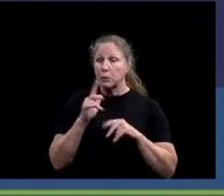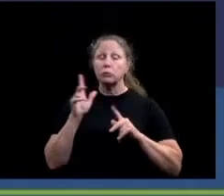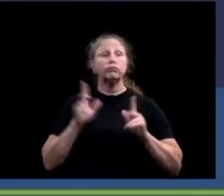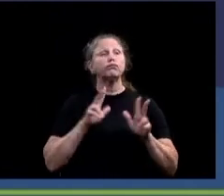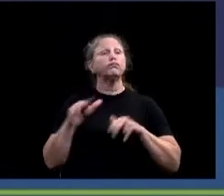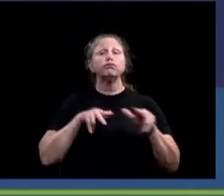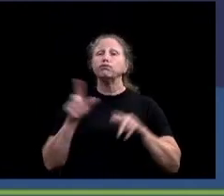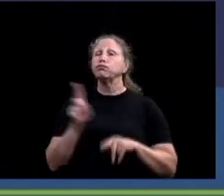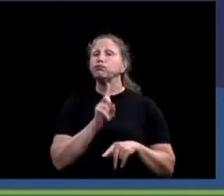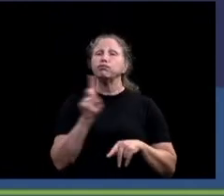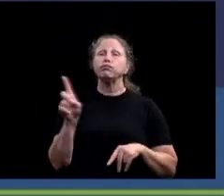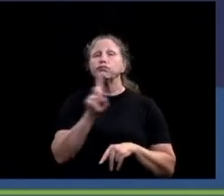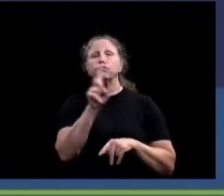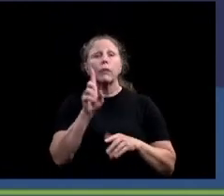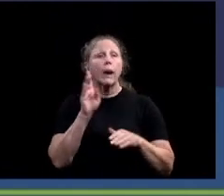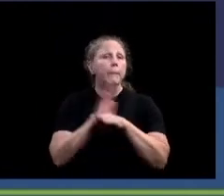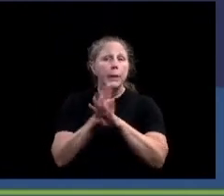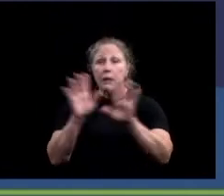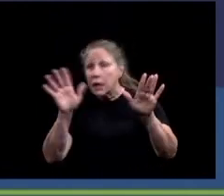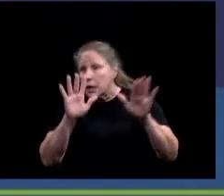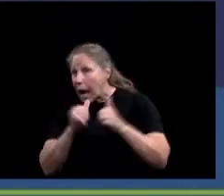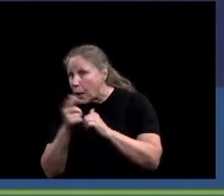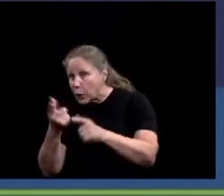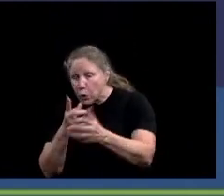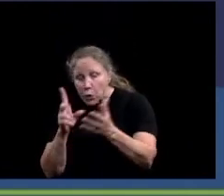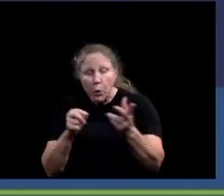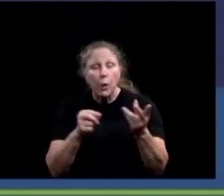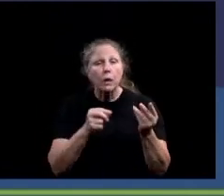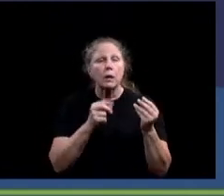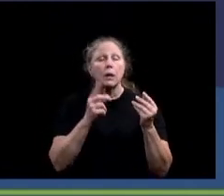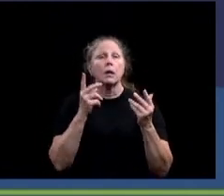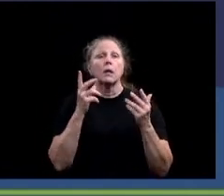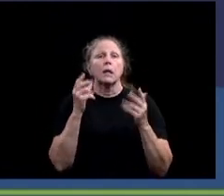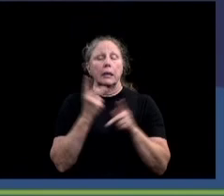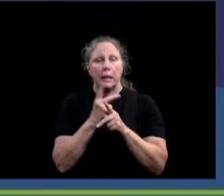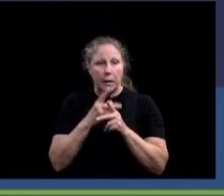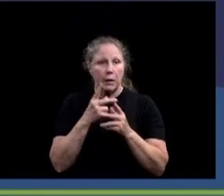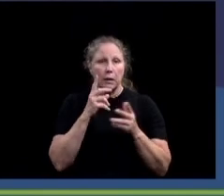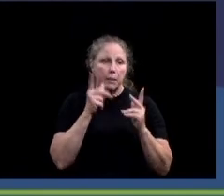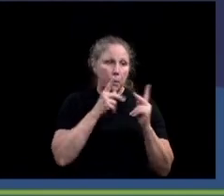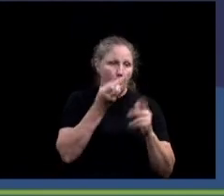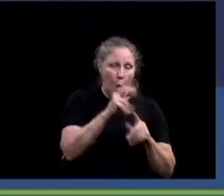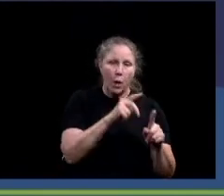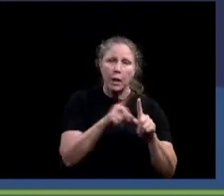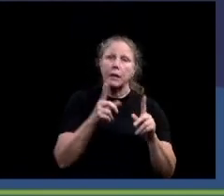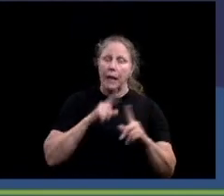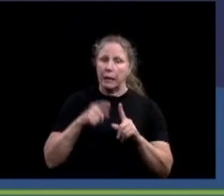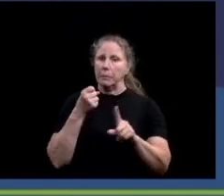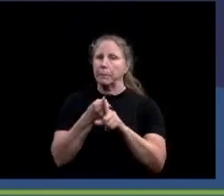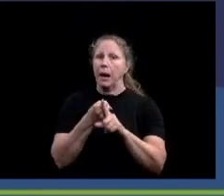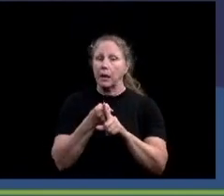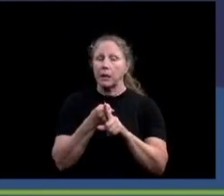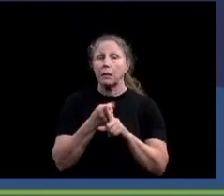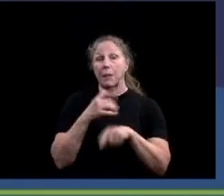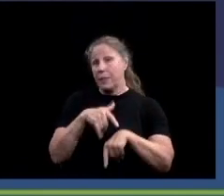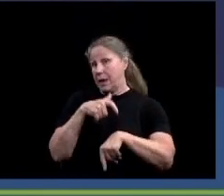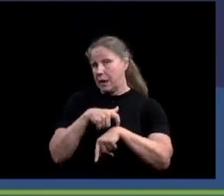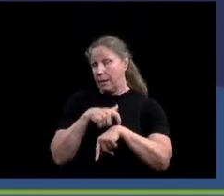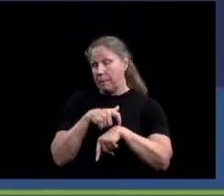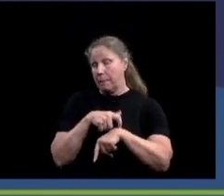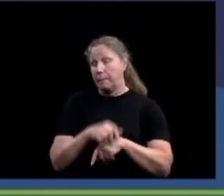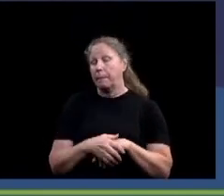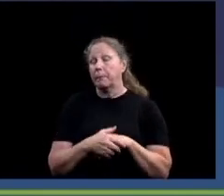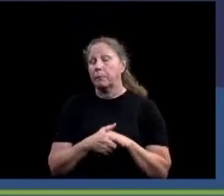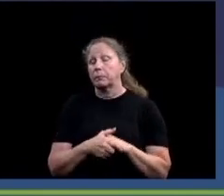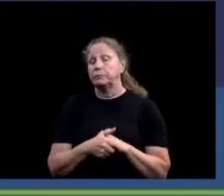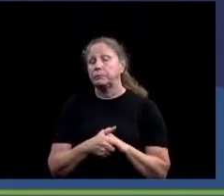doing, to the business and shop owners make a difference. Because at that point, I know that if it comes time